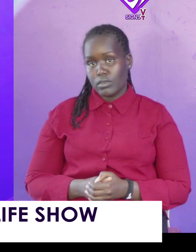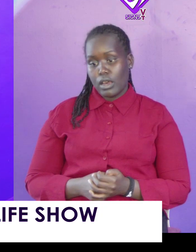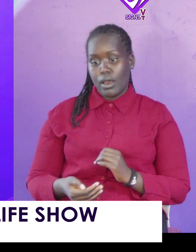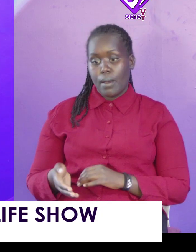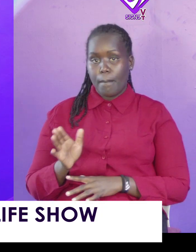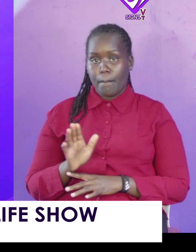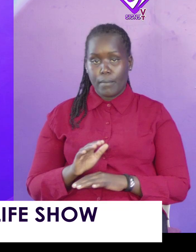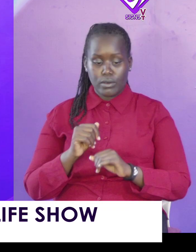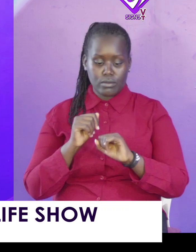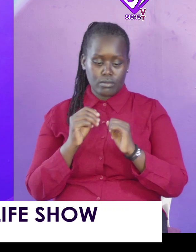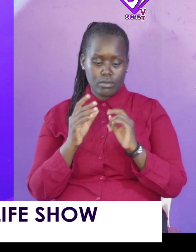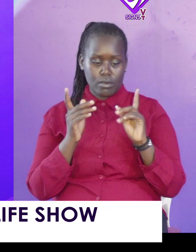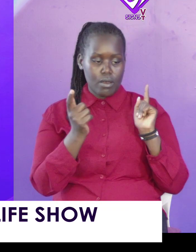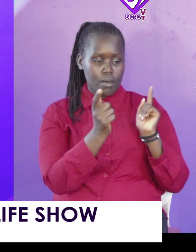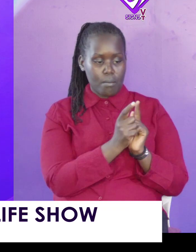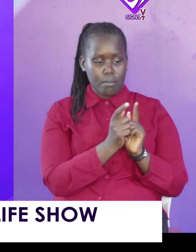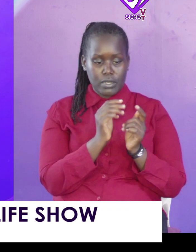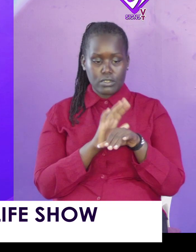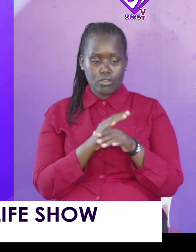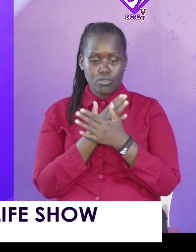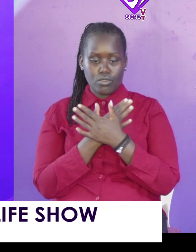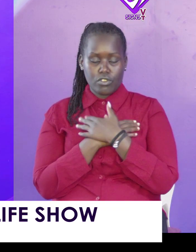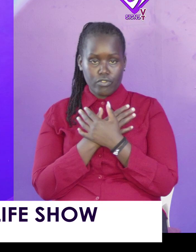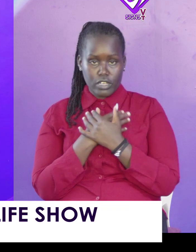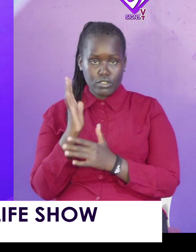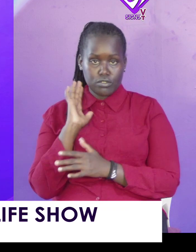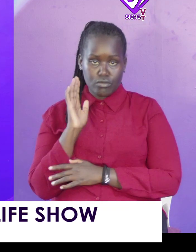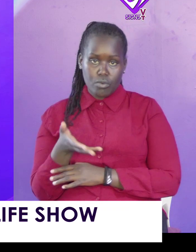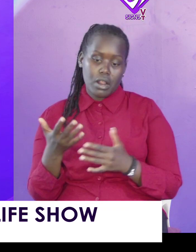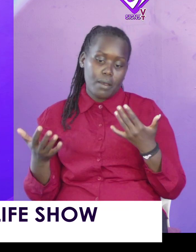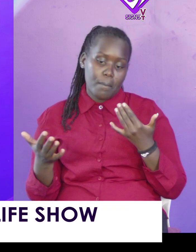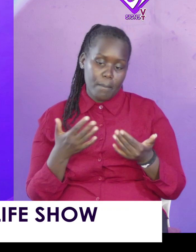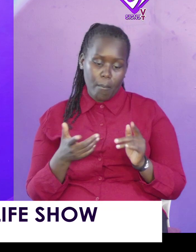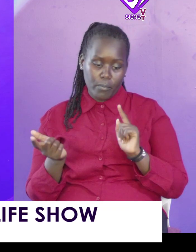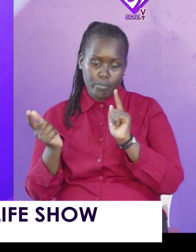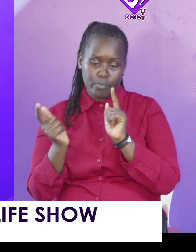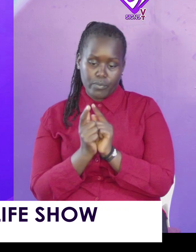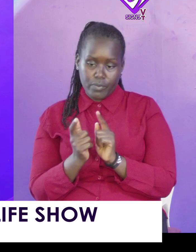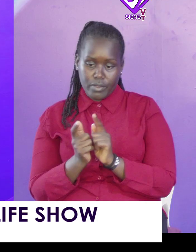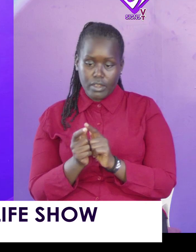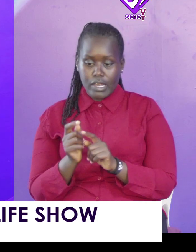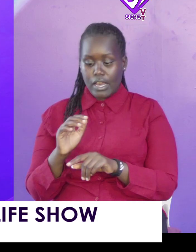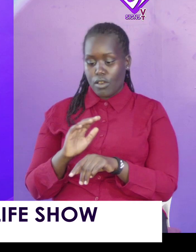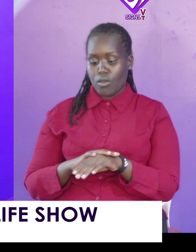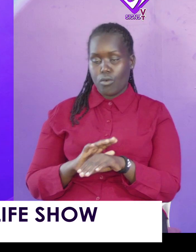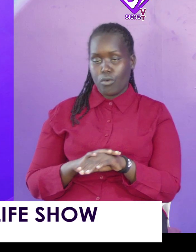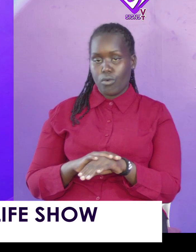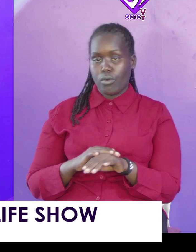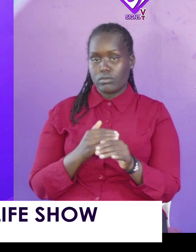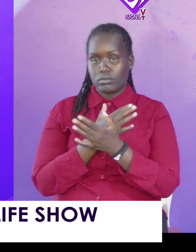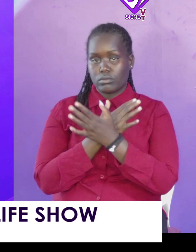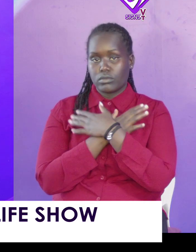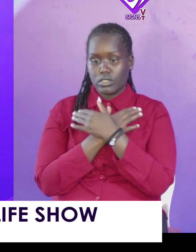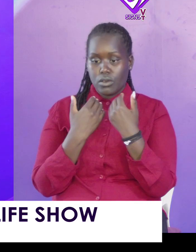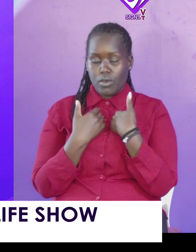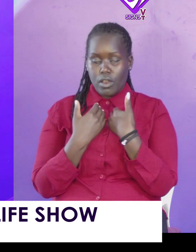good friends. I'm going to bump on good friends. I'm going to bump on good friends. There is diversity